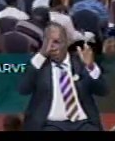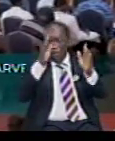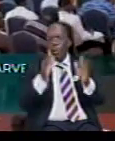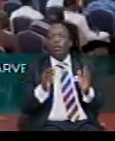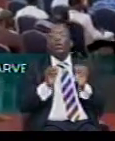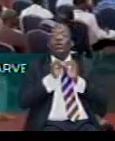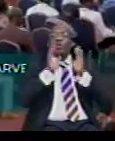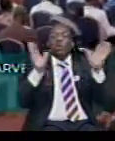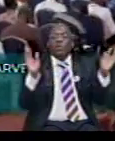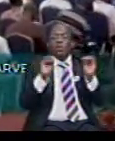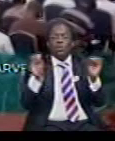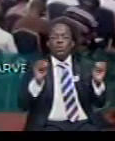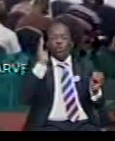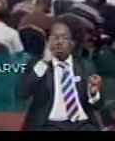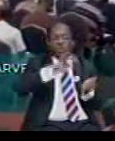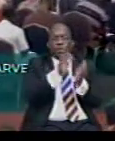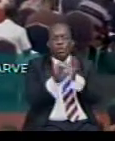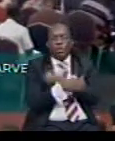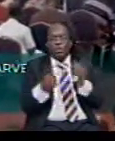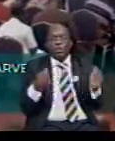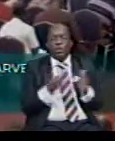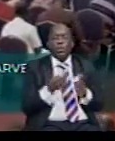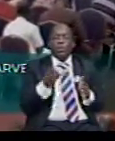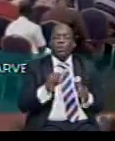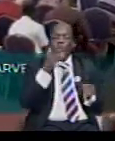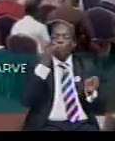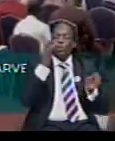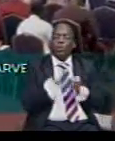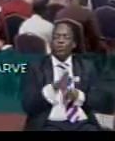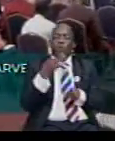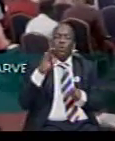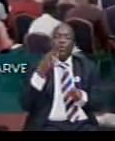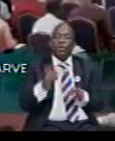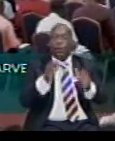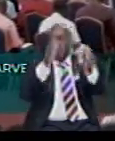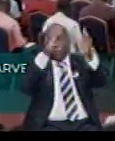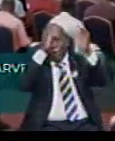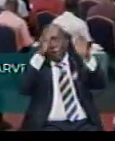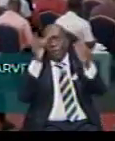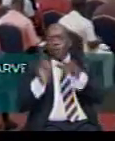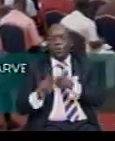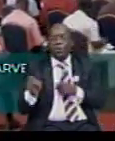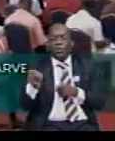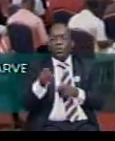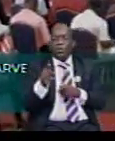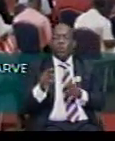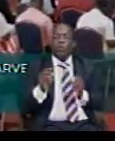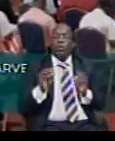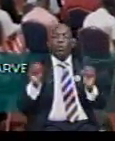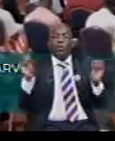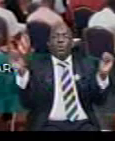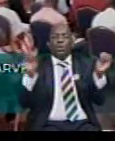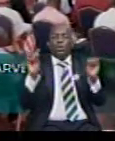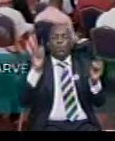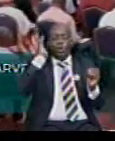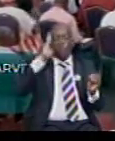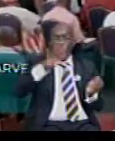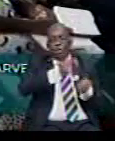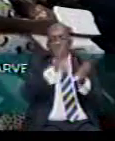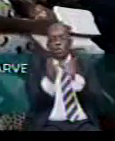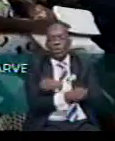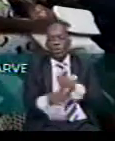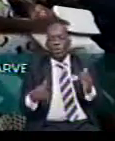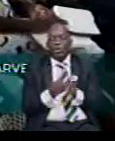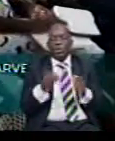it. And the promise of the Father to you today, nothing will change it in Jesus'